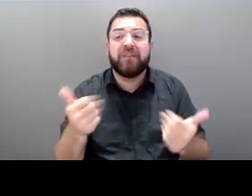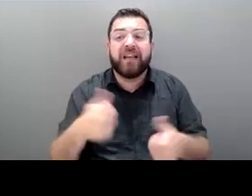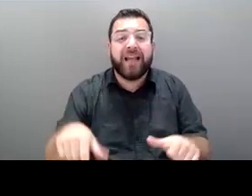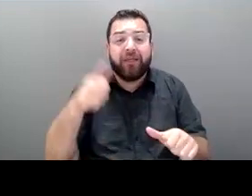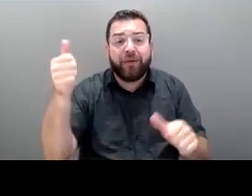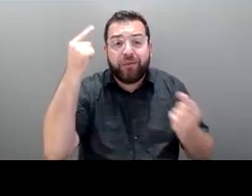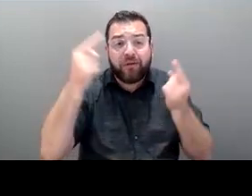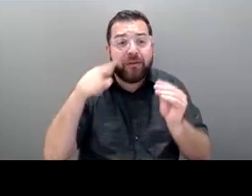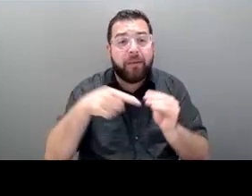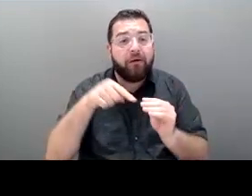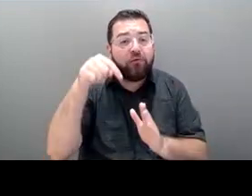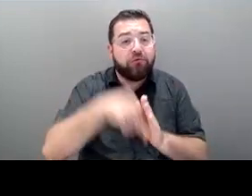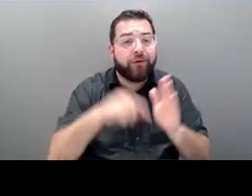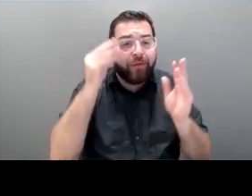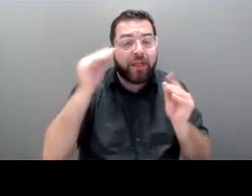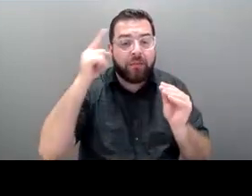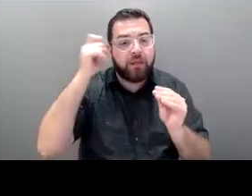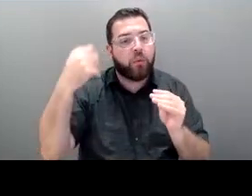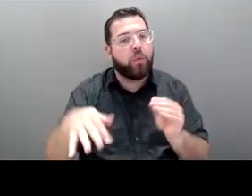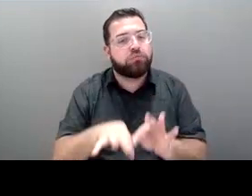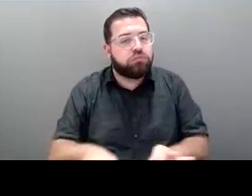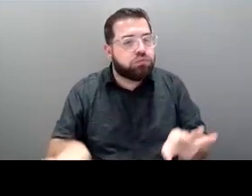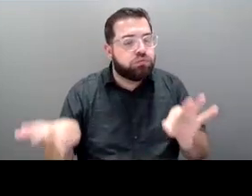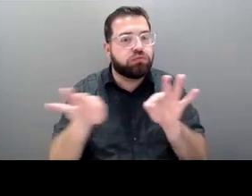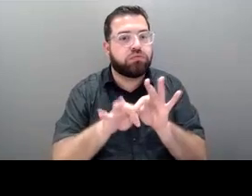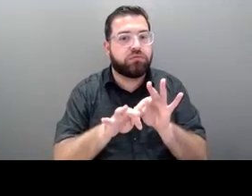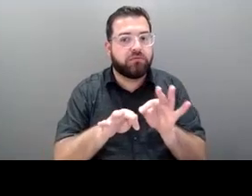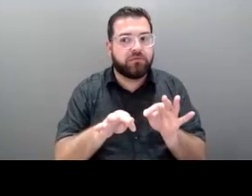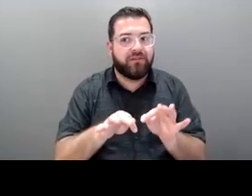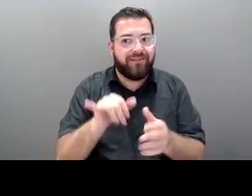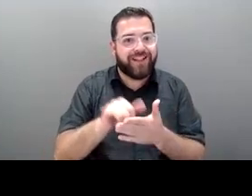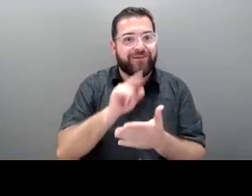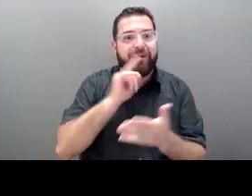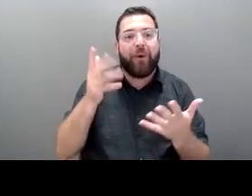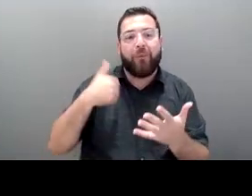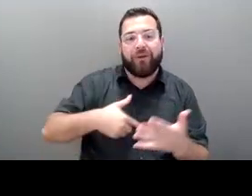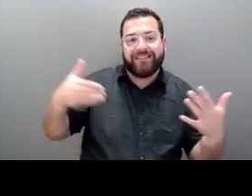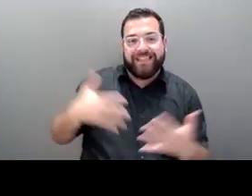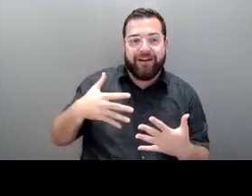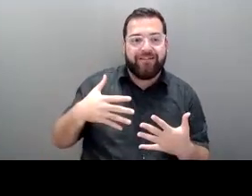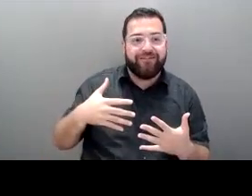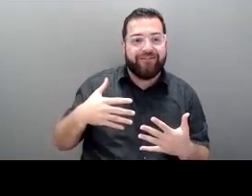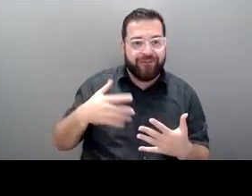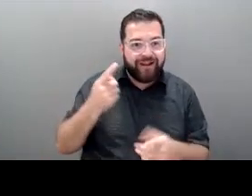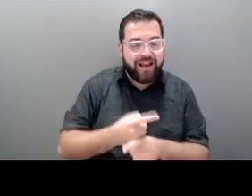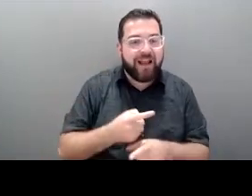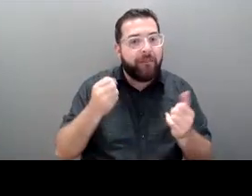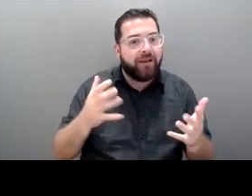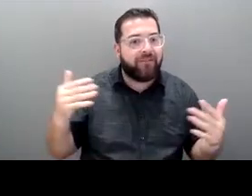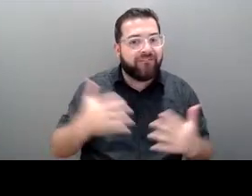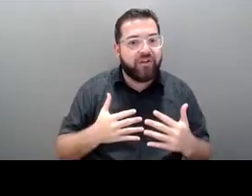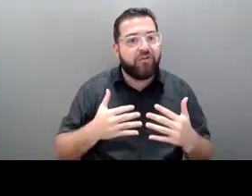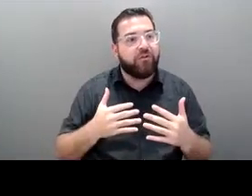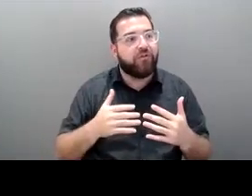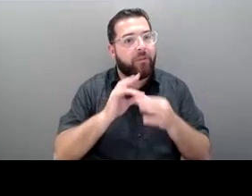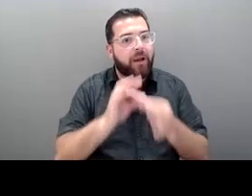it's so incredibly important, right? It's what we're really scared of in our disciplines. I think a lot of our fear relates